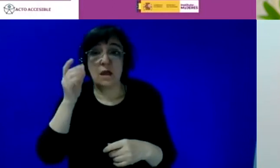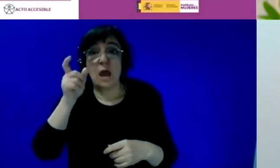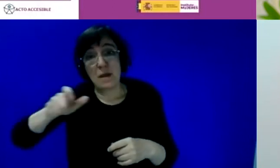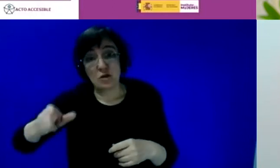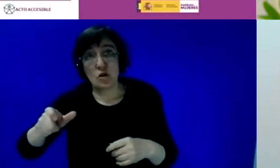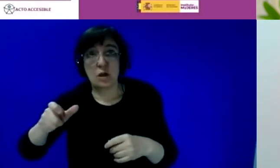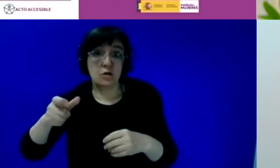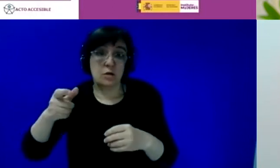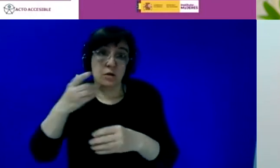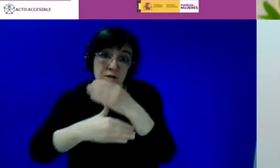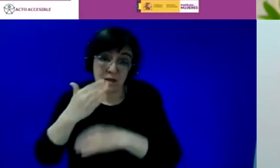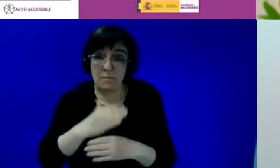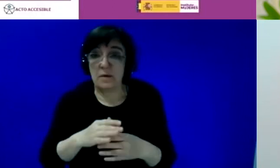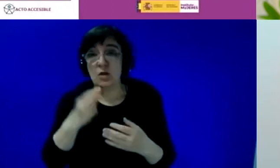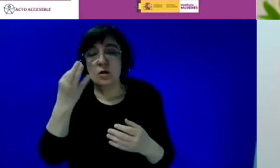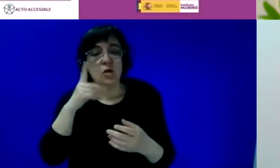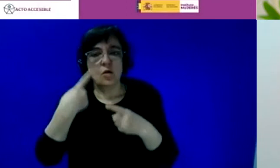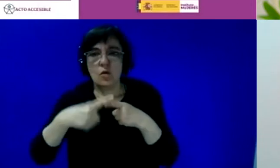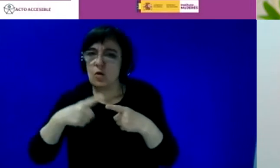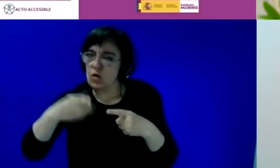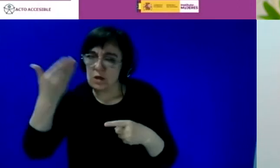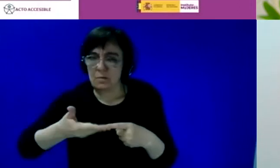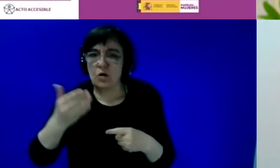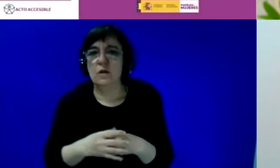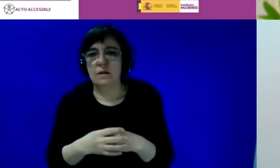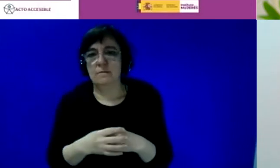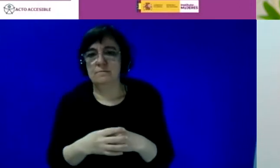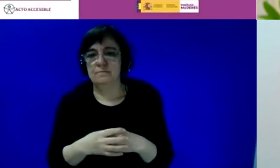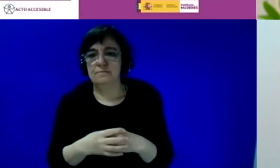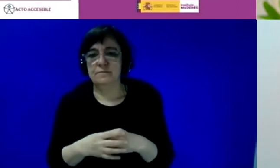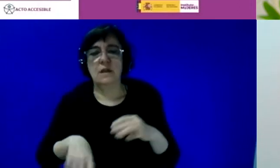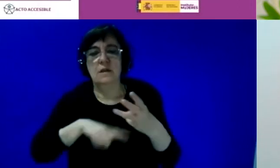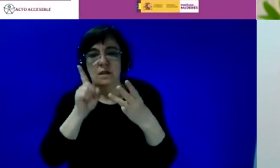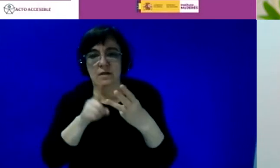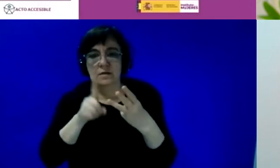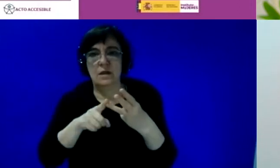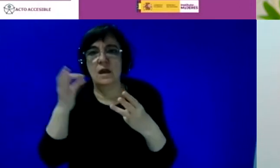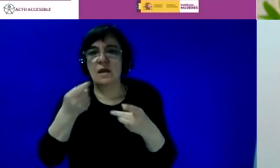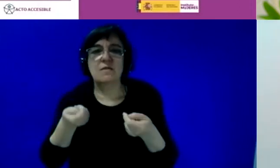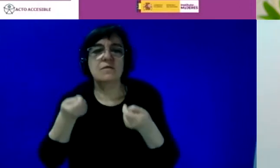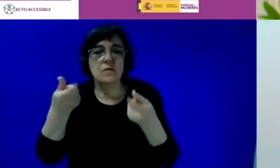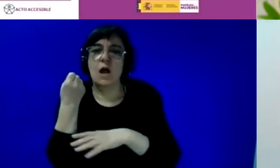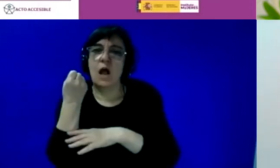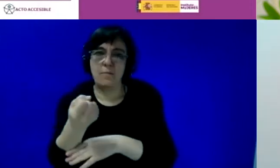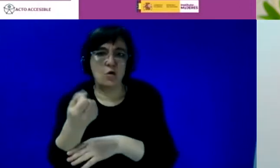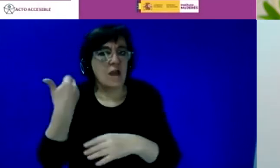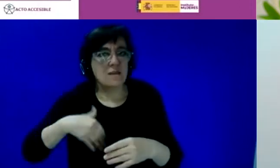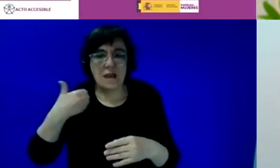factors. And the third part is we need to support the persons that are in Ukraine already,